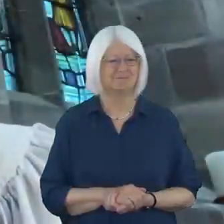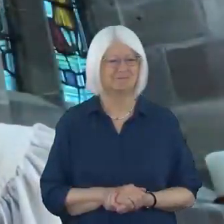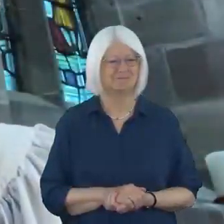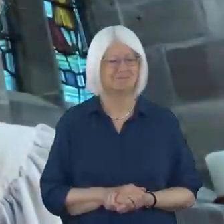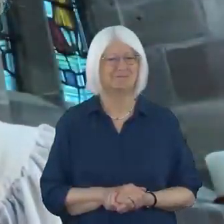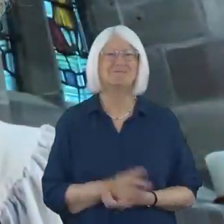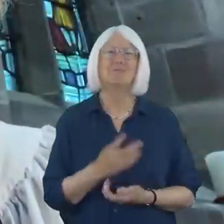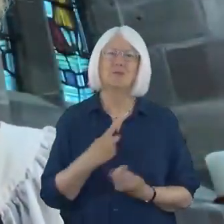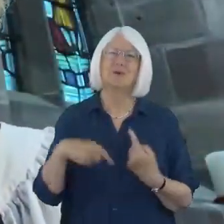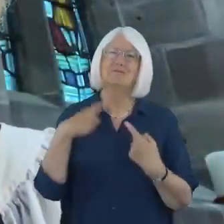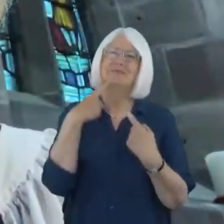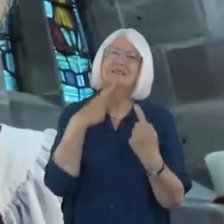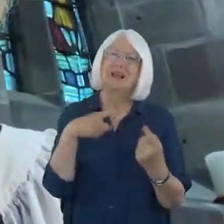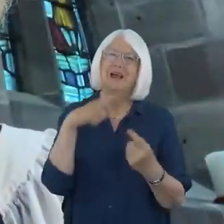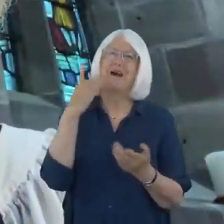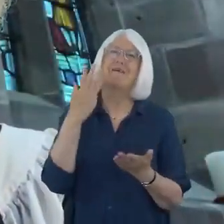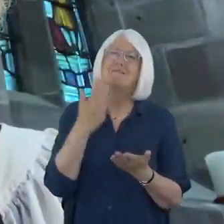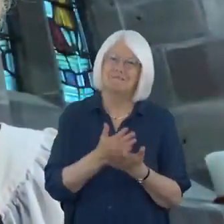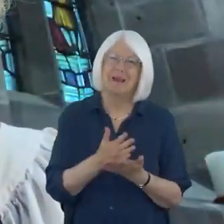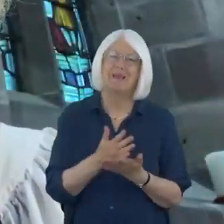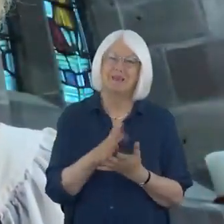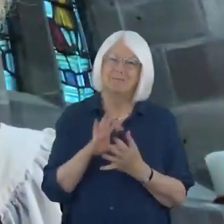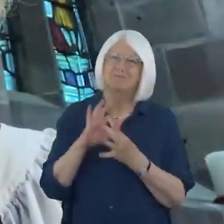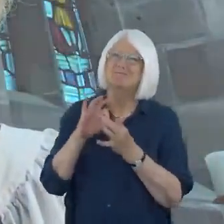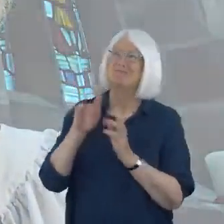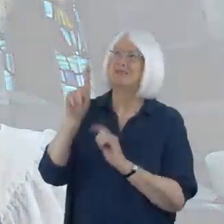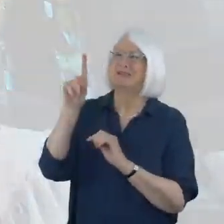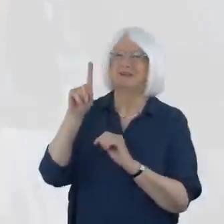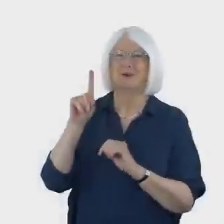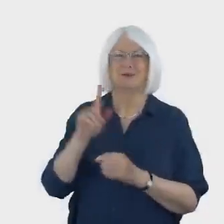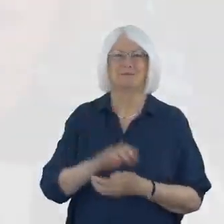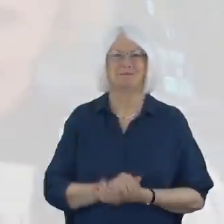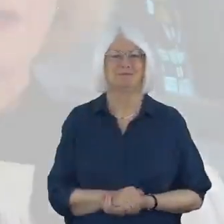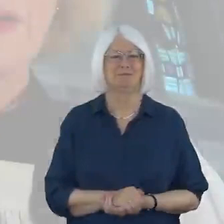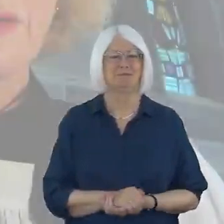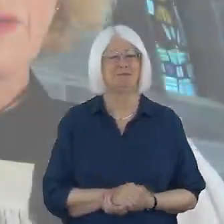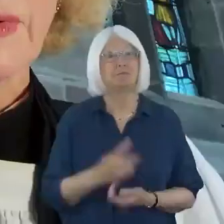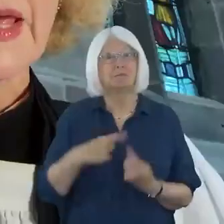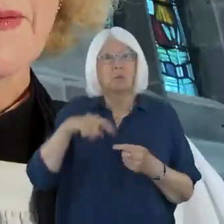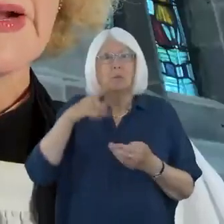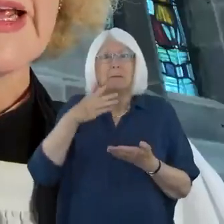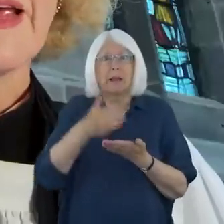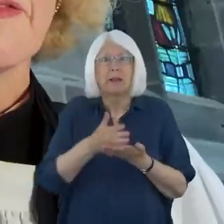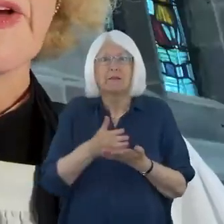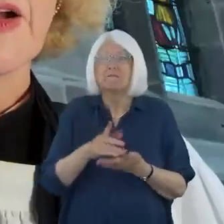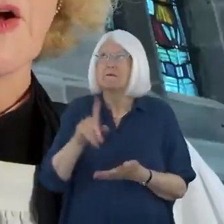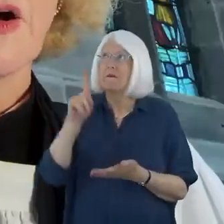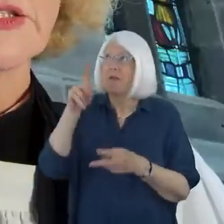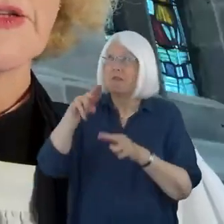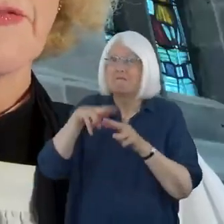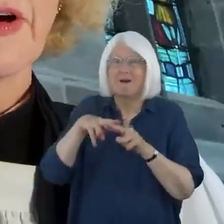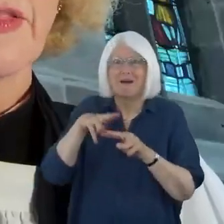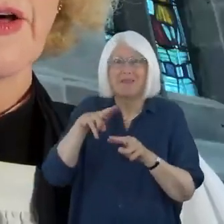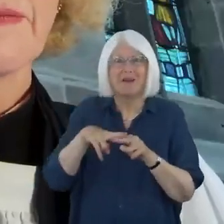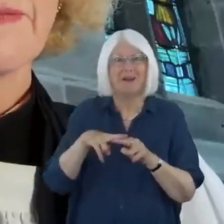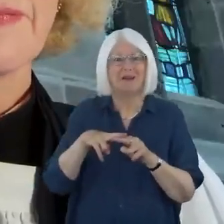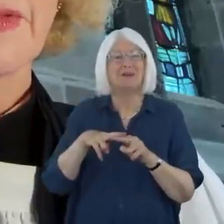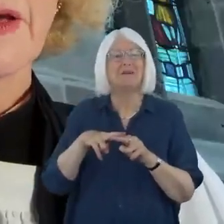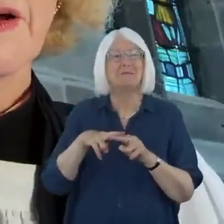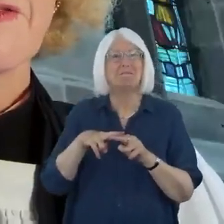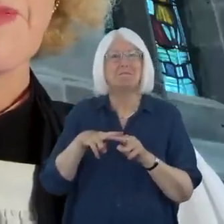Let us declare our faith in God. We believe in God the